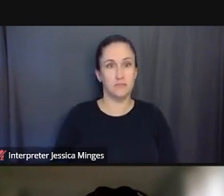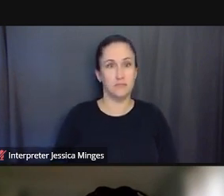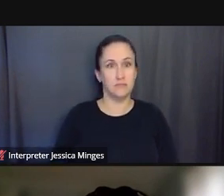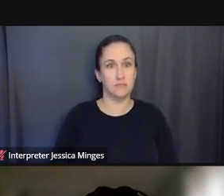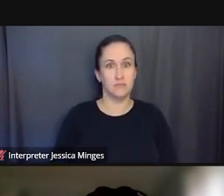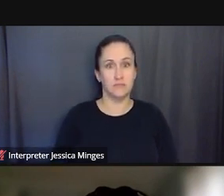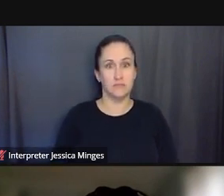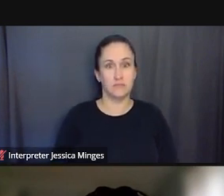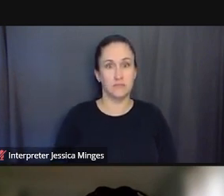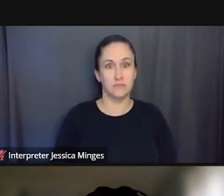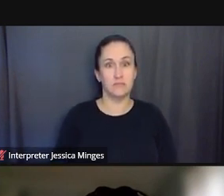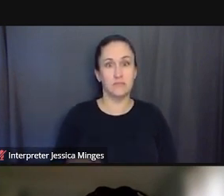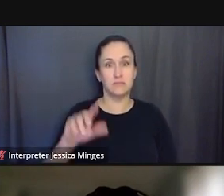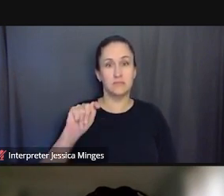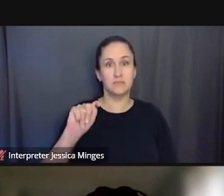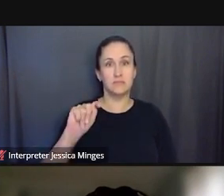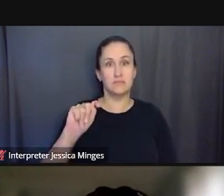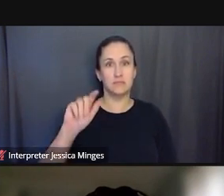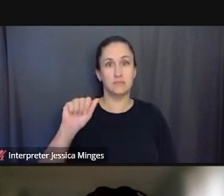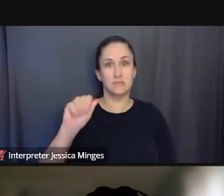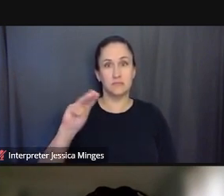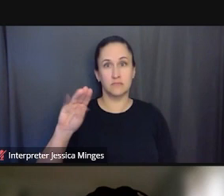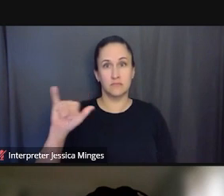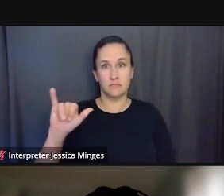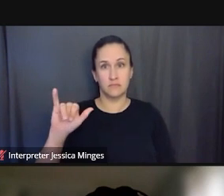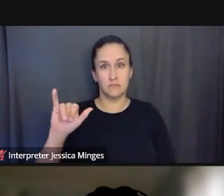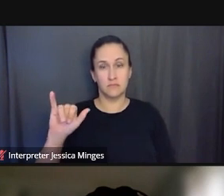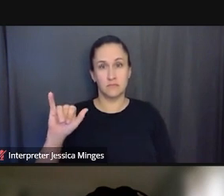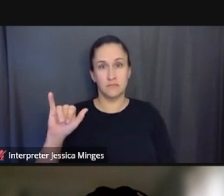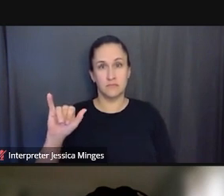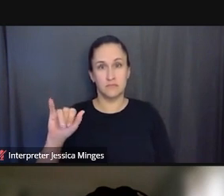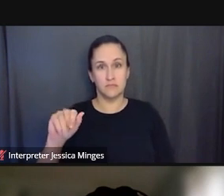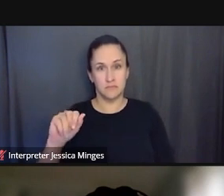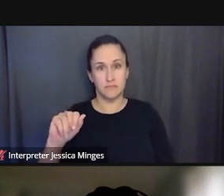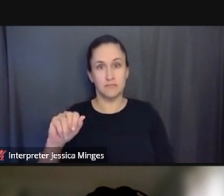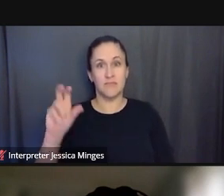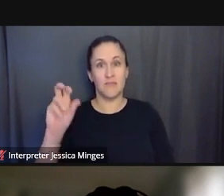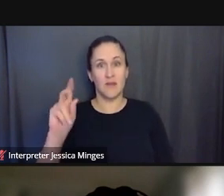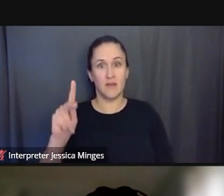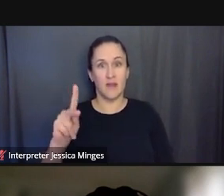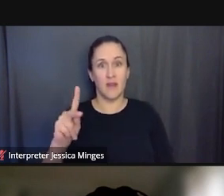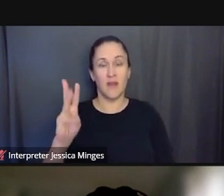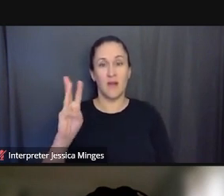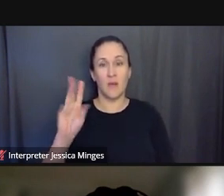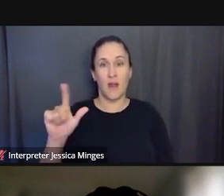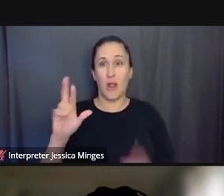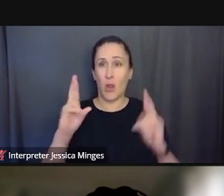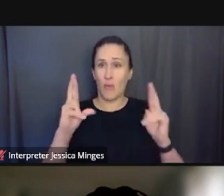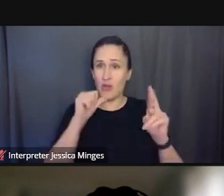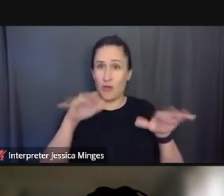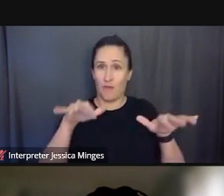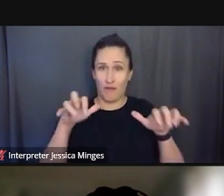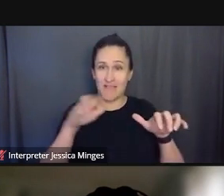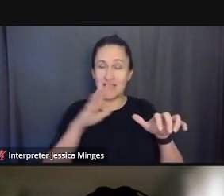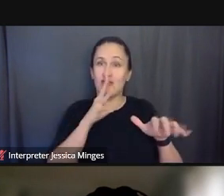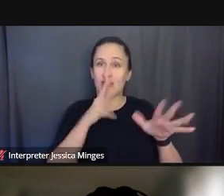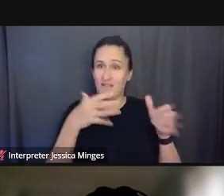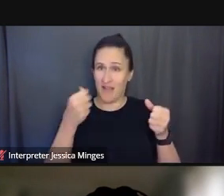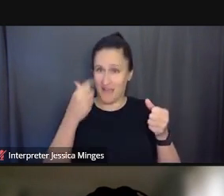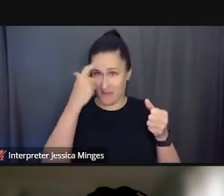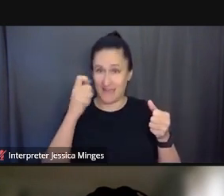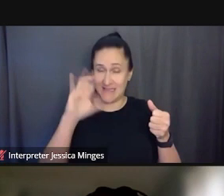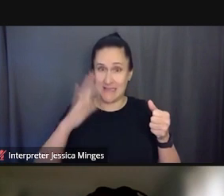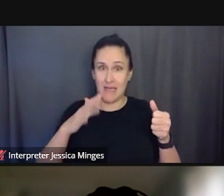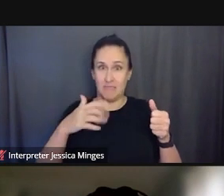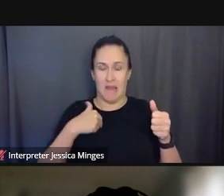Hi, talking. Hi, happy discussion Monday, and of talking points. hopefully I don't freeze. I'll talk fast because I seem to have a